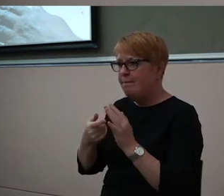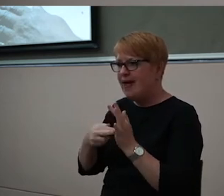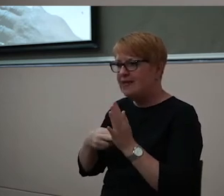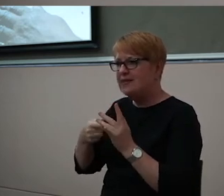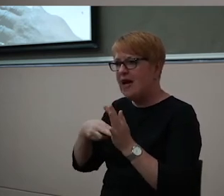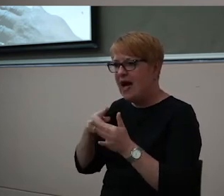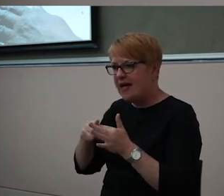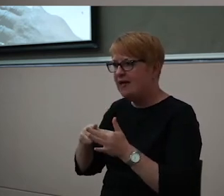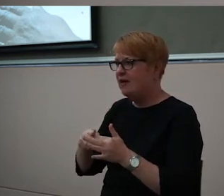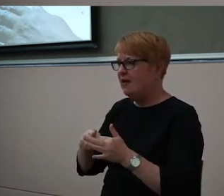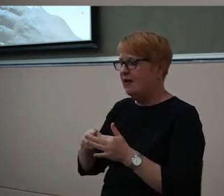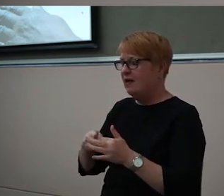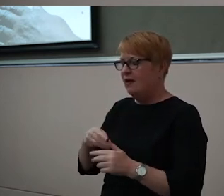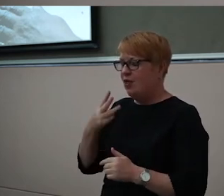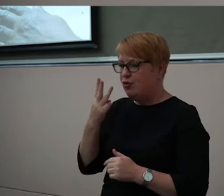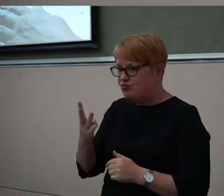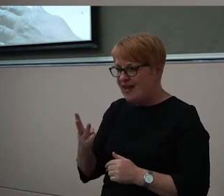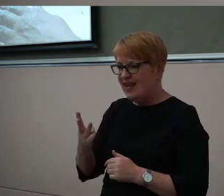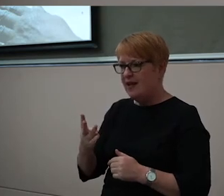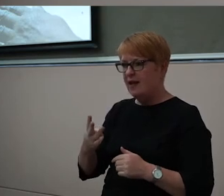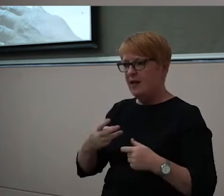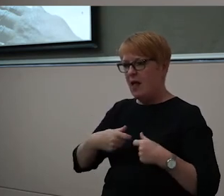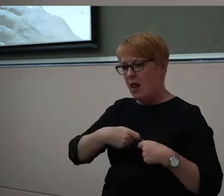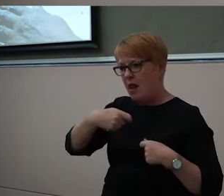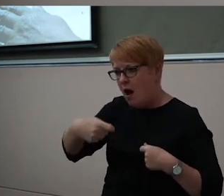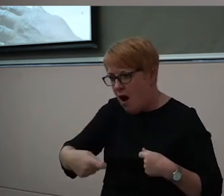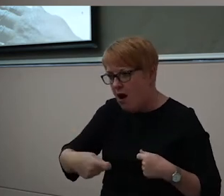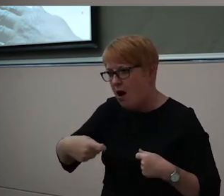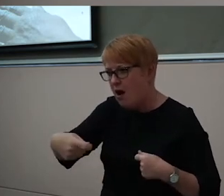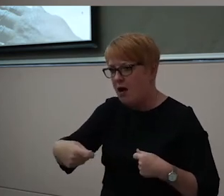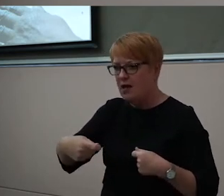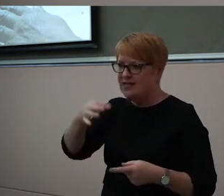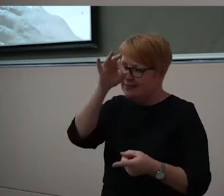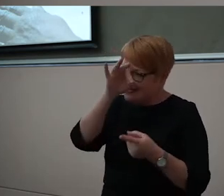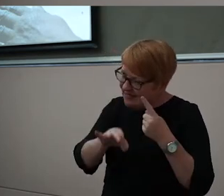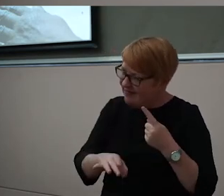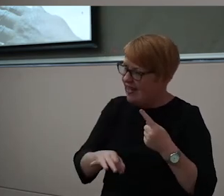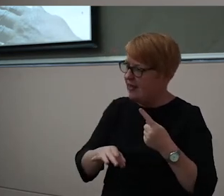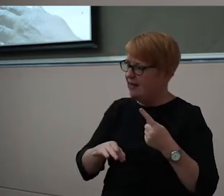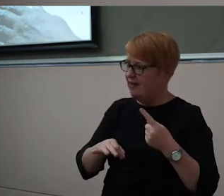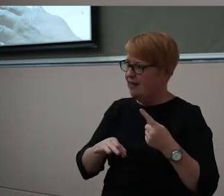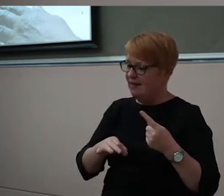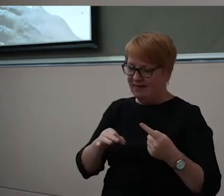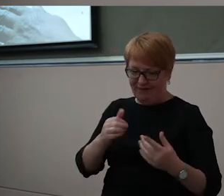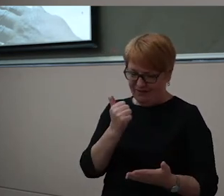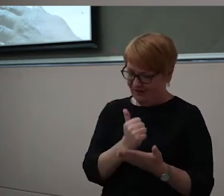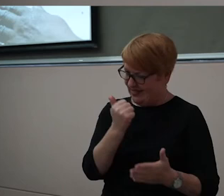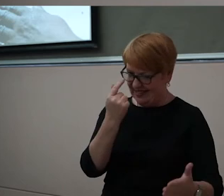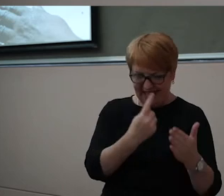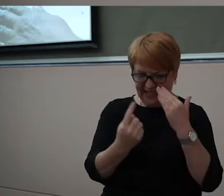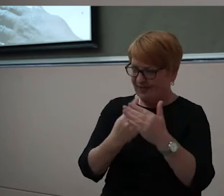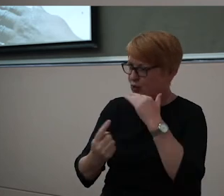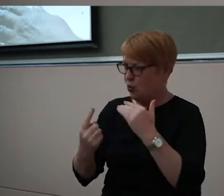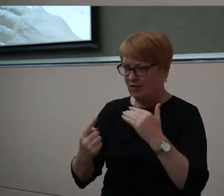I'm not sure I've got an answer. What do you think? No, I don't have an answer, which is why I was looking to you. Yeah. yeah. I, I think when I